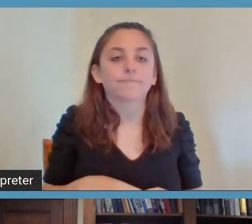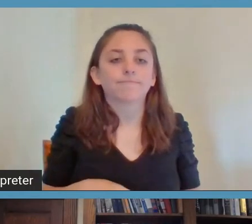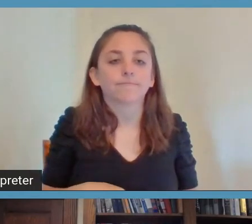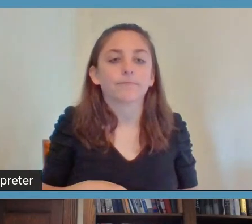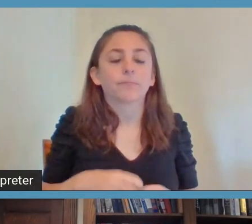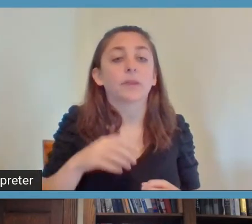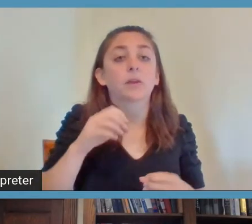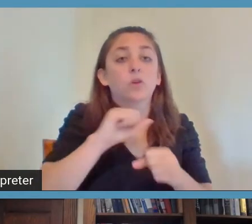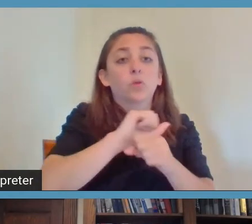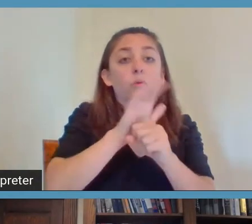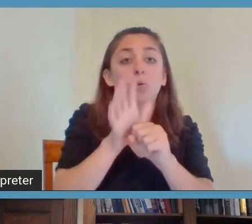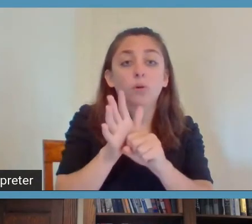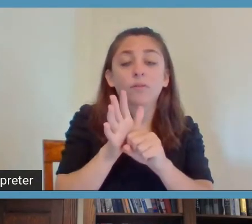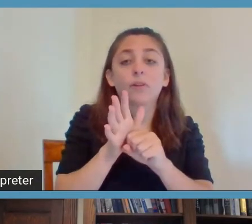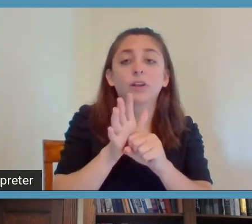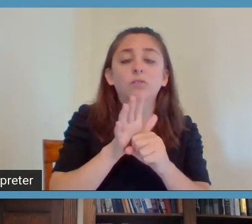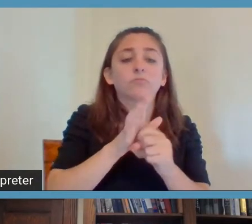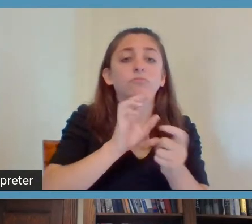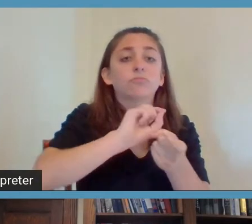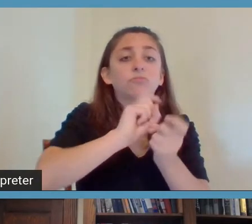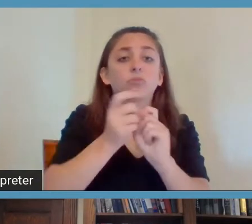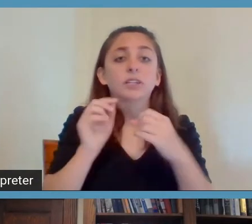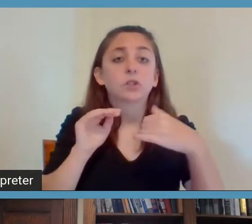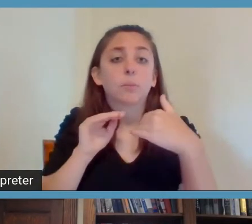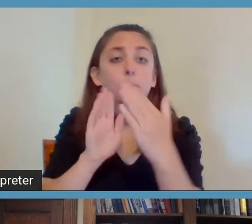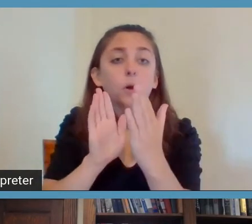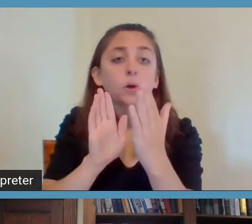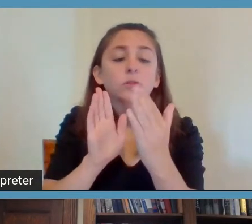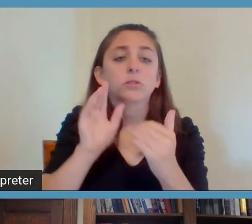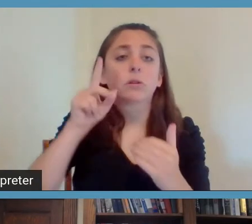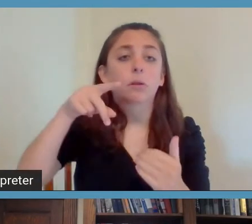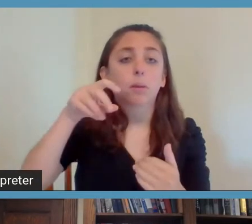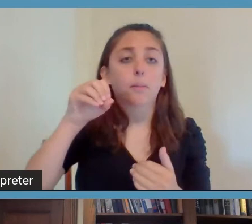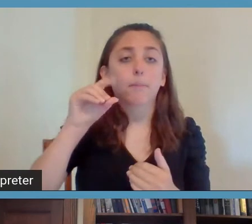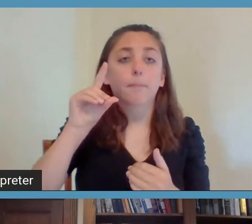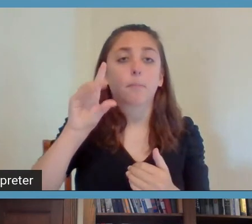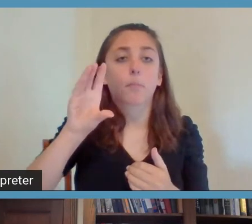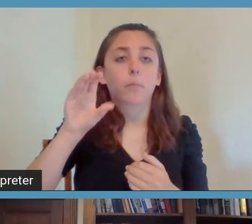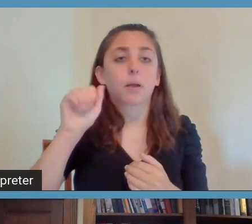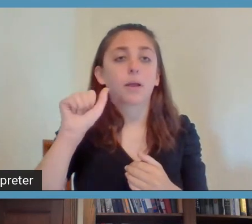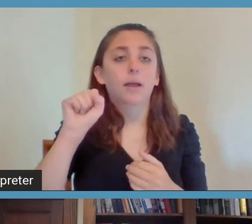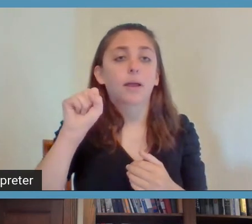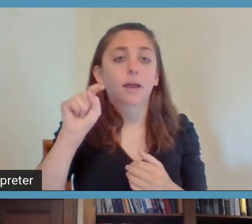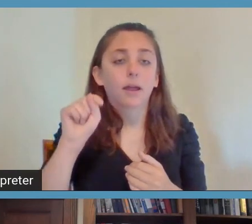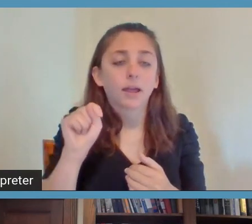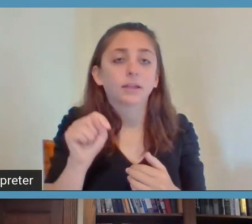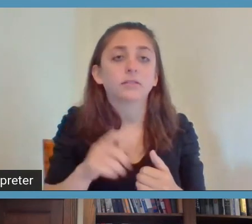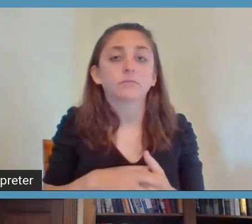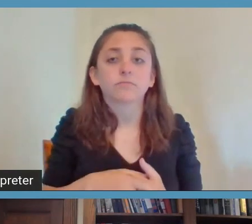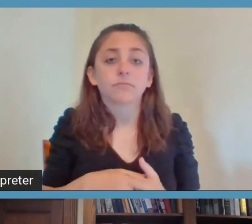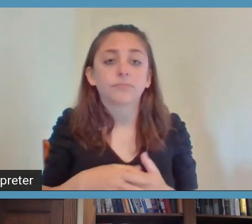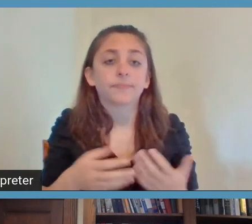it changed your approach to the podcast at all beyond the obvious of needing to